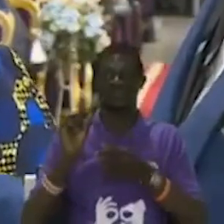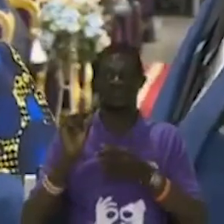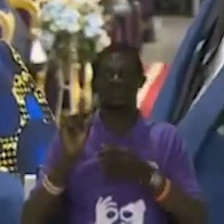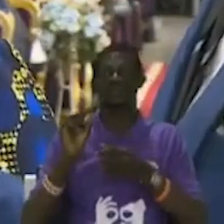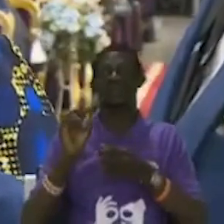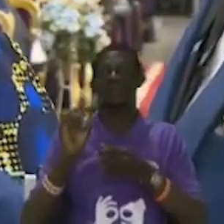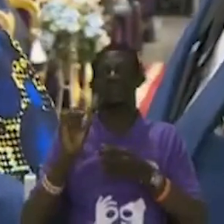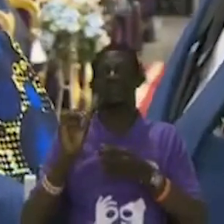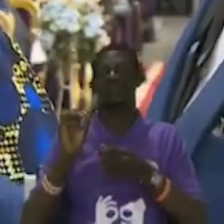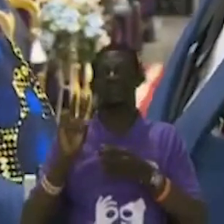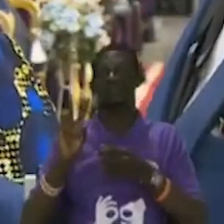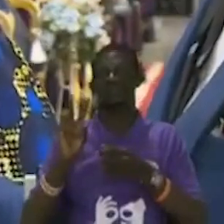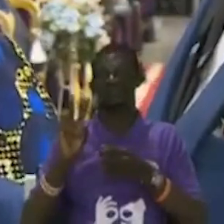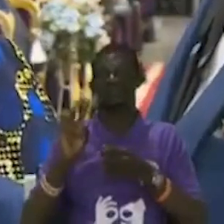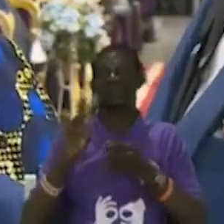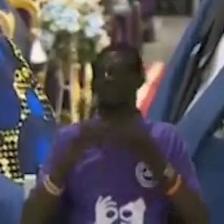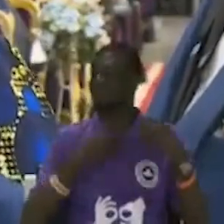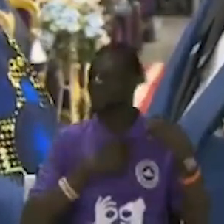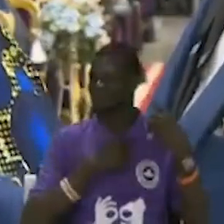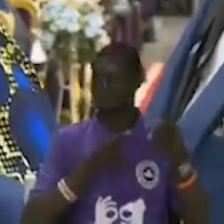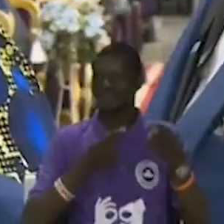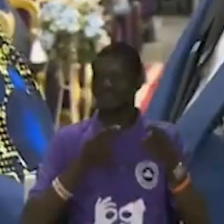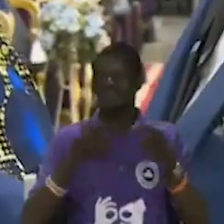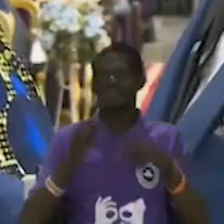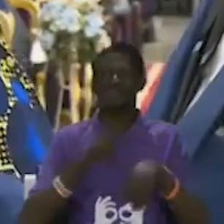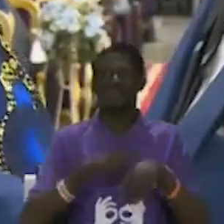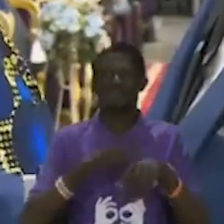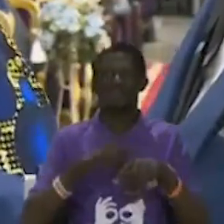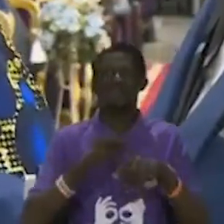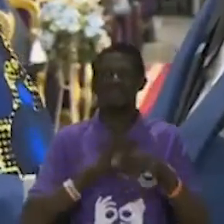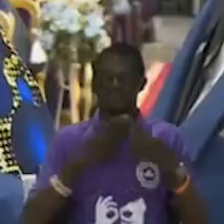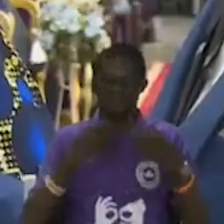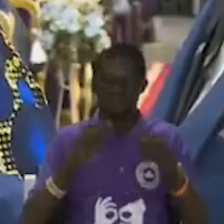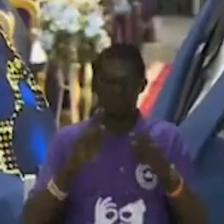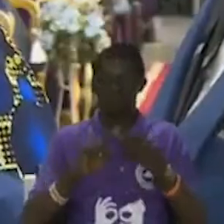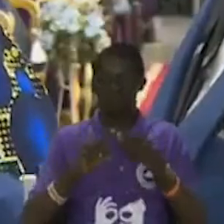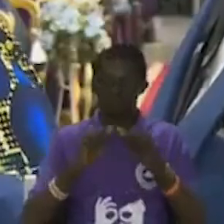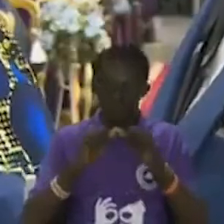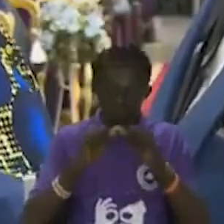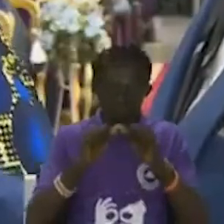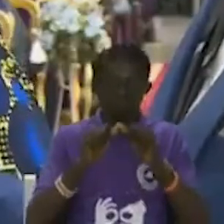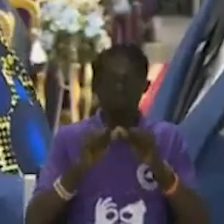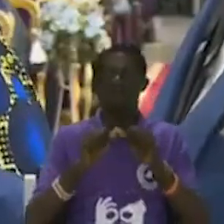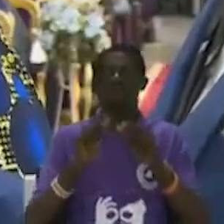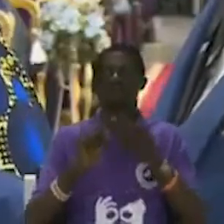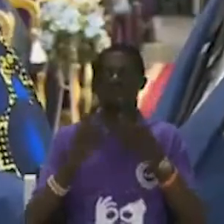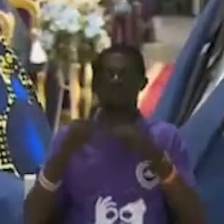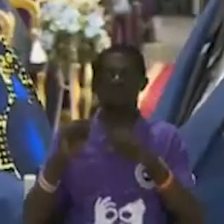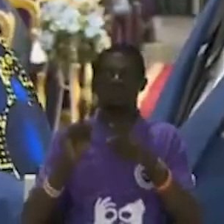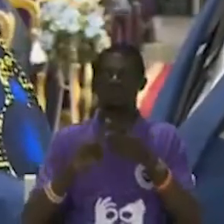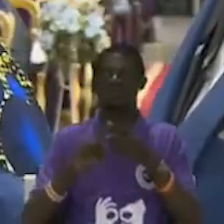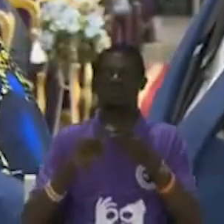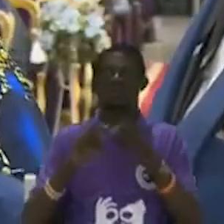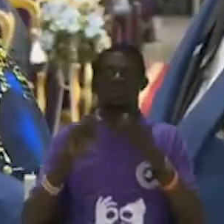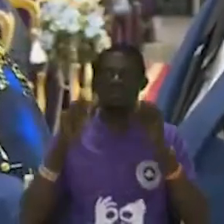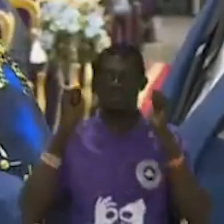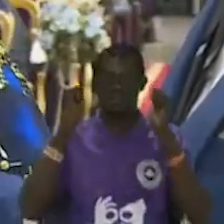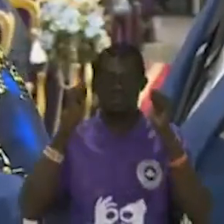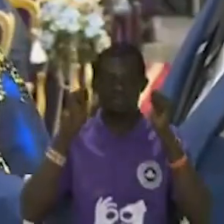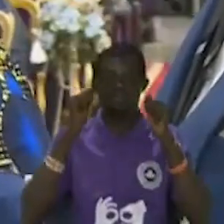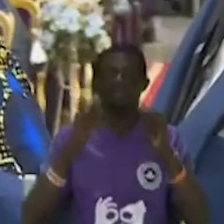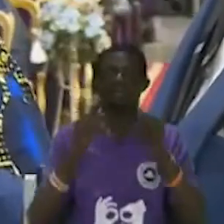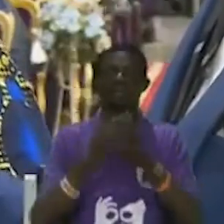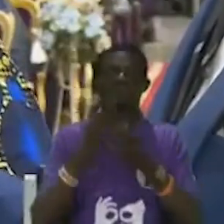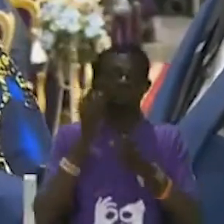2002. Ever since then, anytime I tried to proceed or to go into the academia, it will